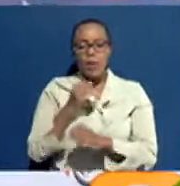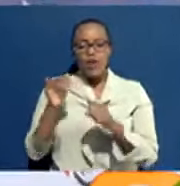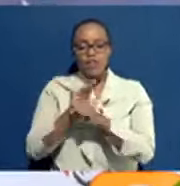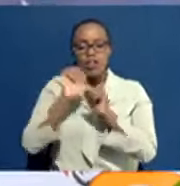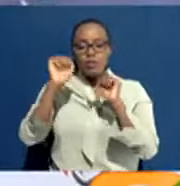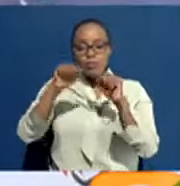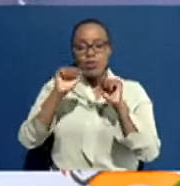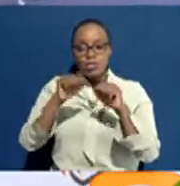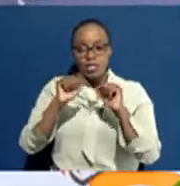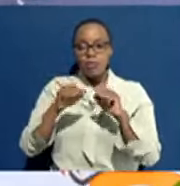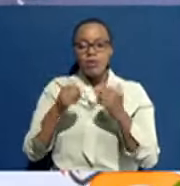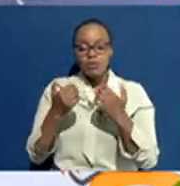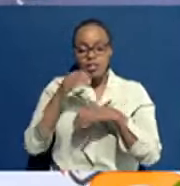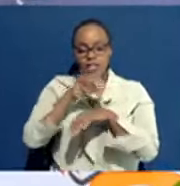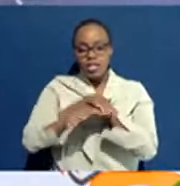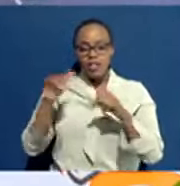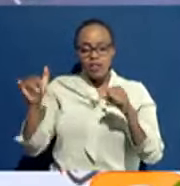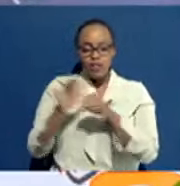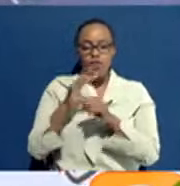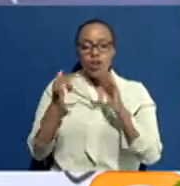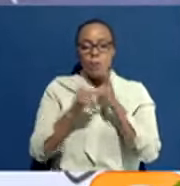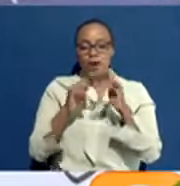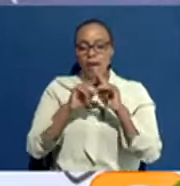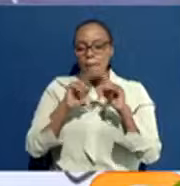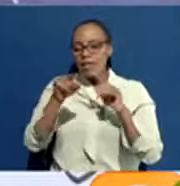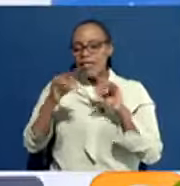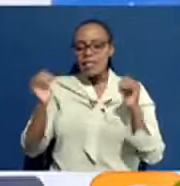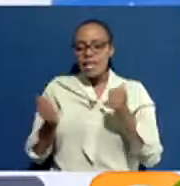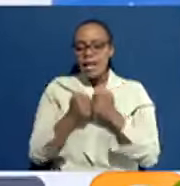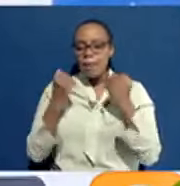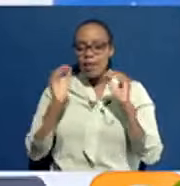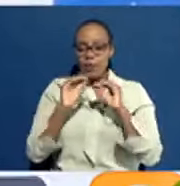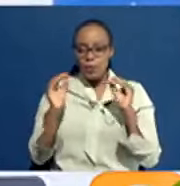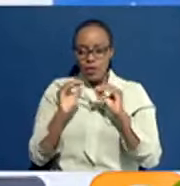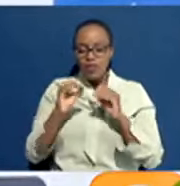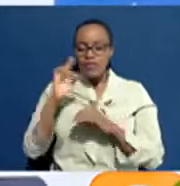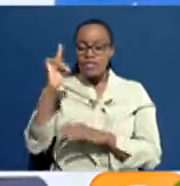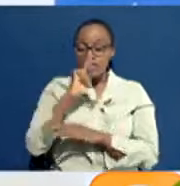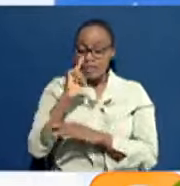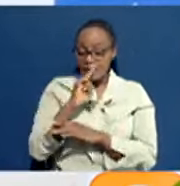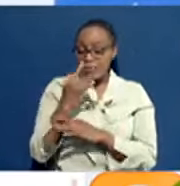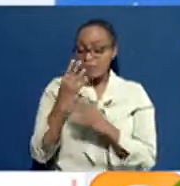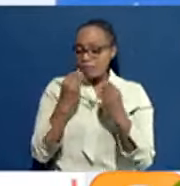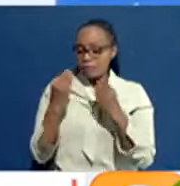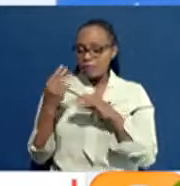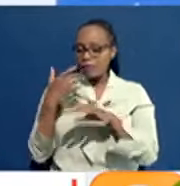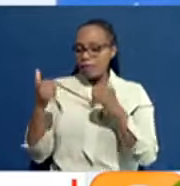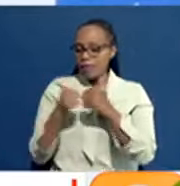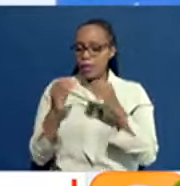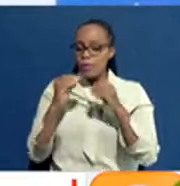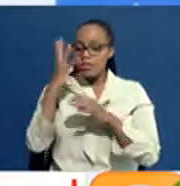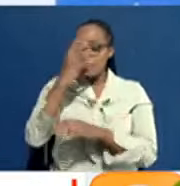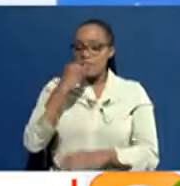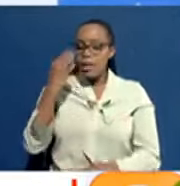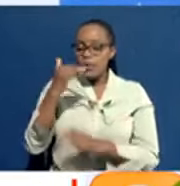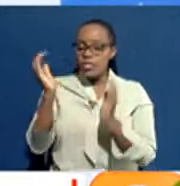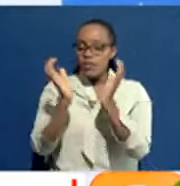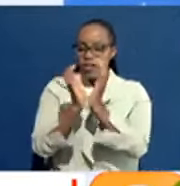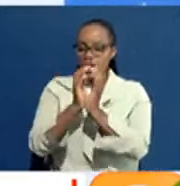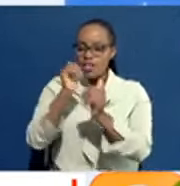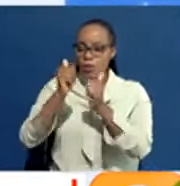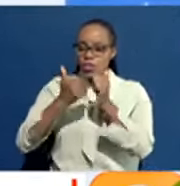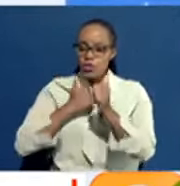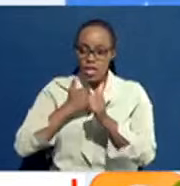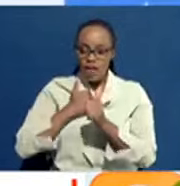been in a position to get maximum points today. But sadly, that never happened. It was a tough game. You know, this is a beautiful facility at Ulinzi Half, but the